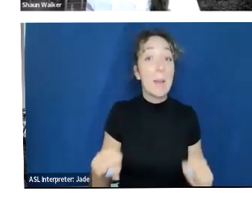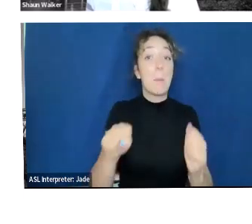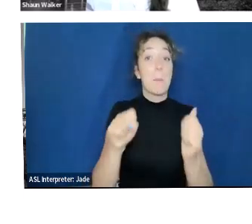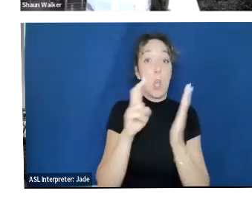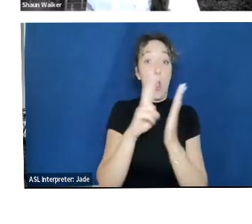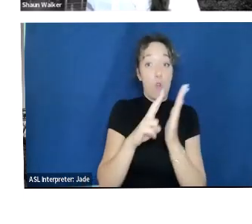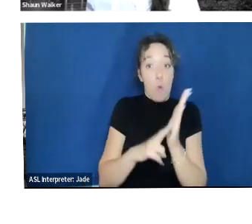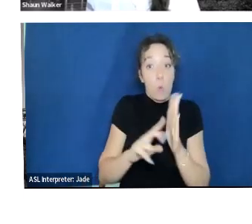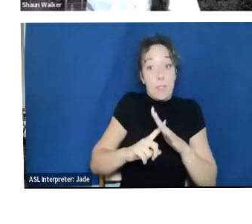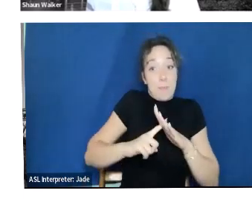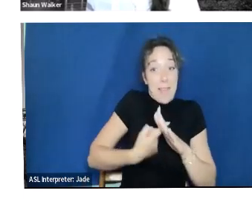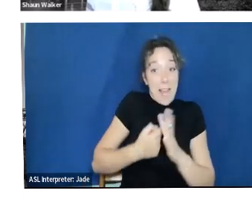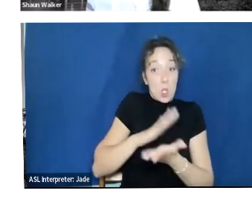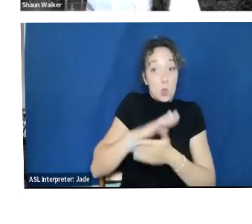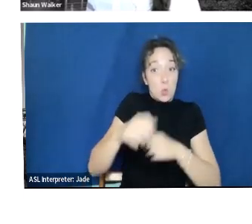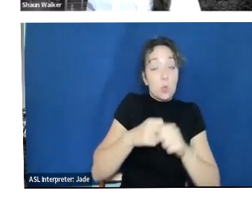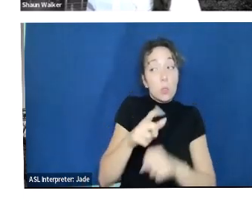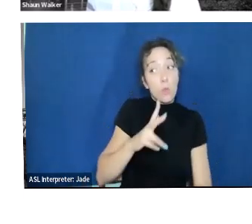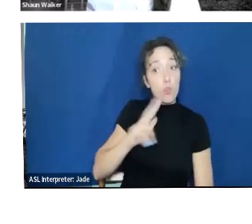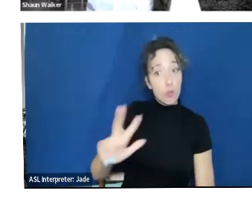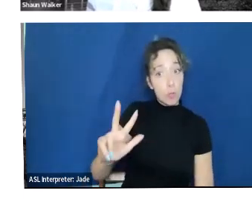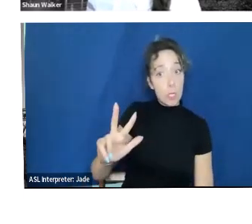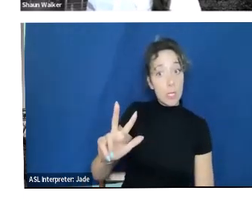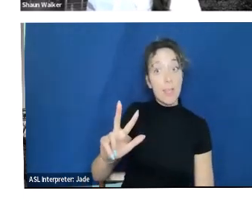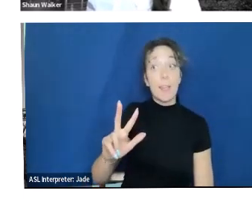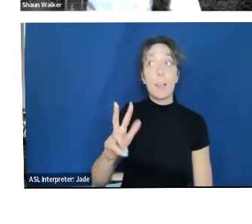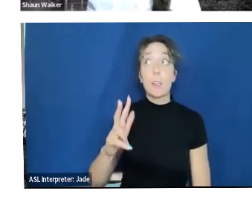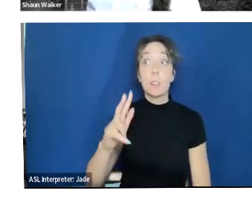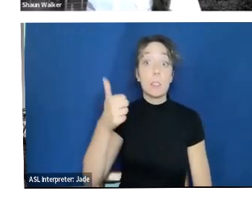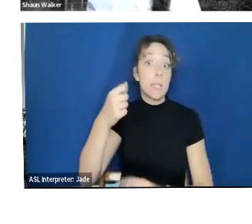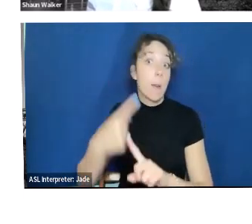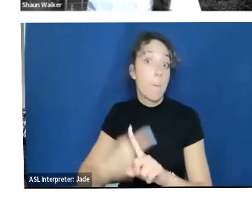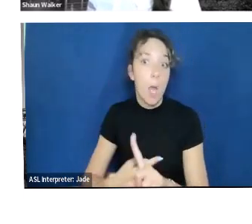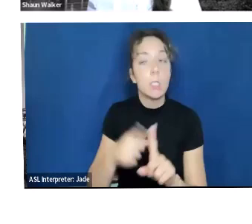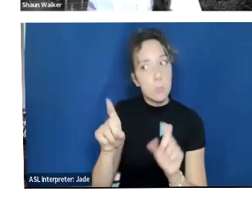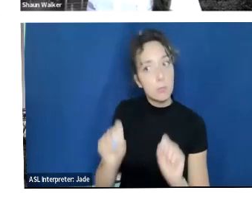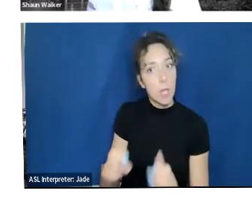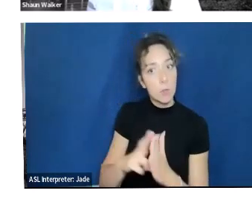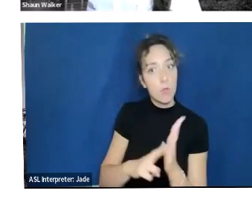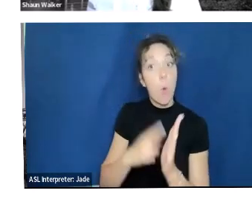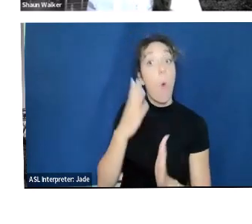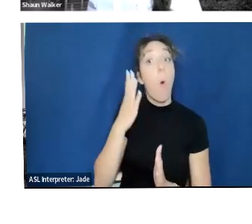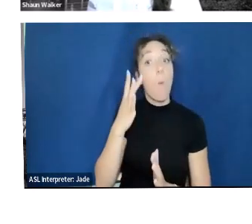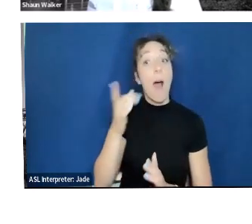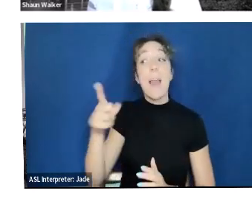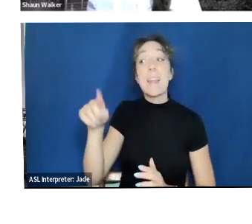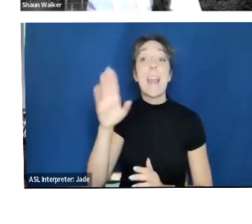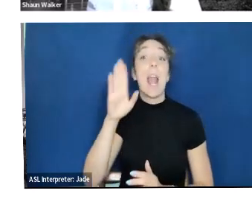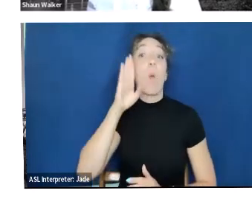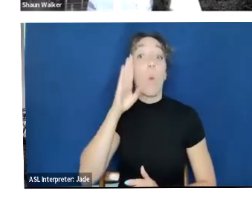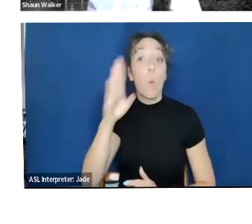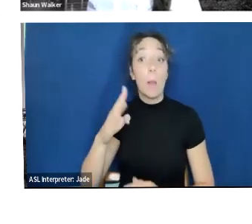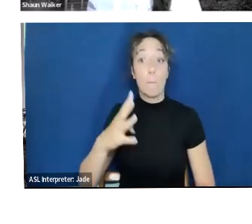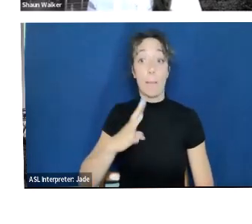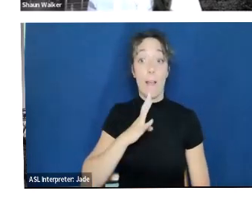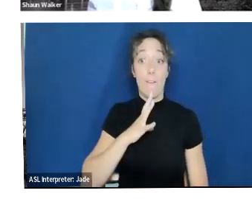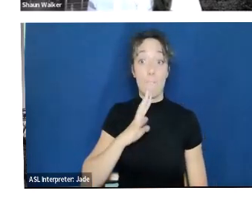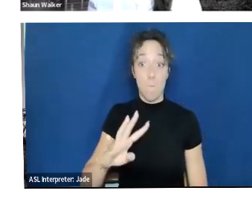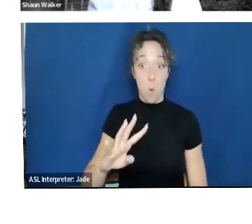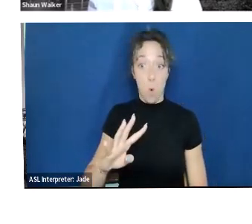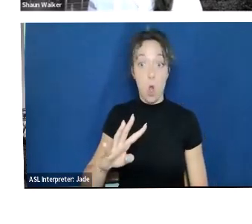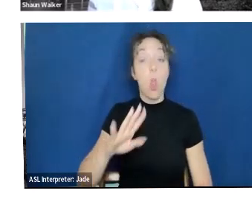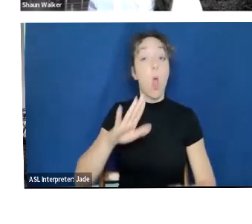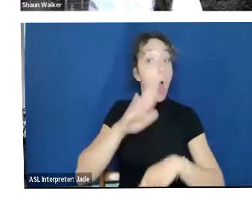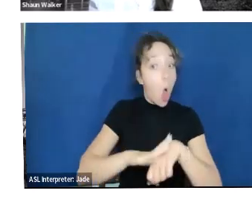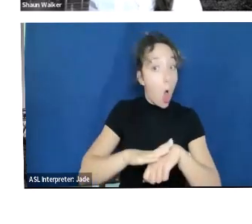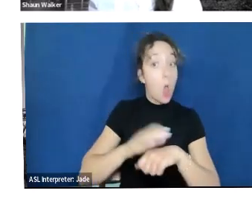year when they are 3 years old and 10 months because they will be 4 years old on